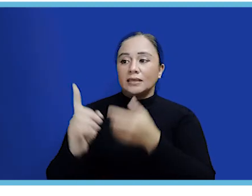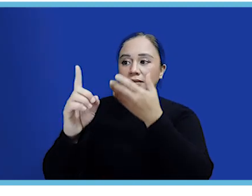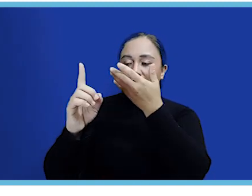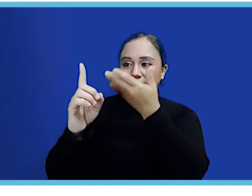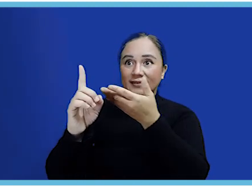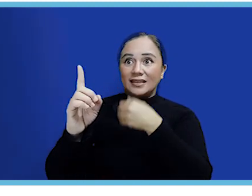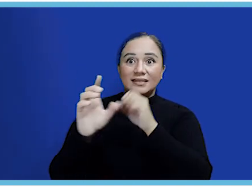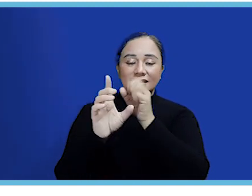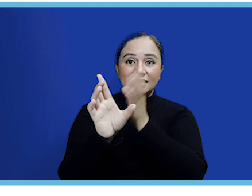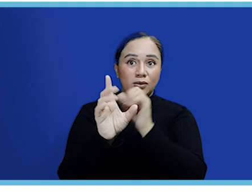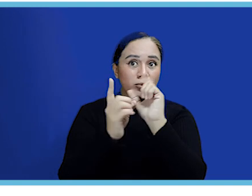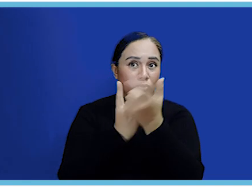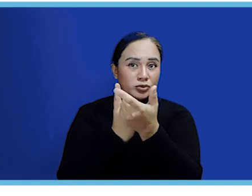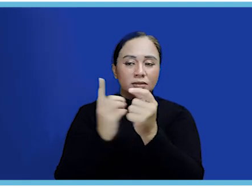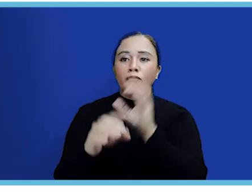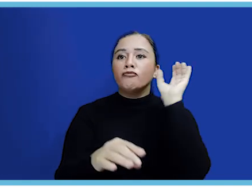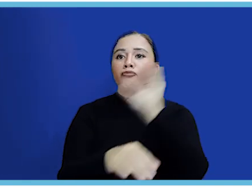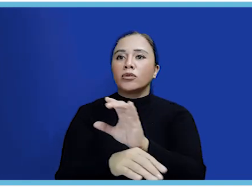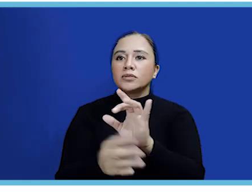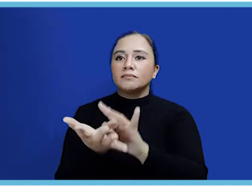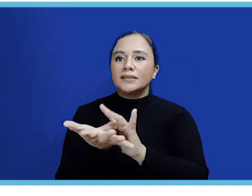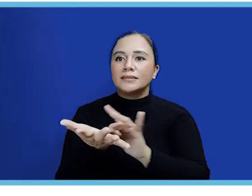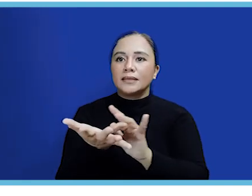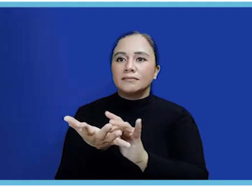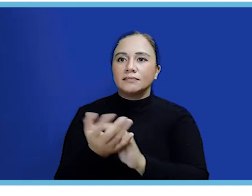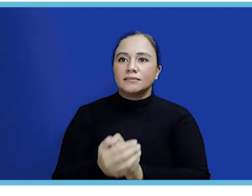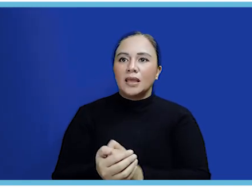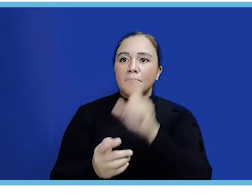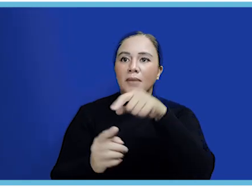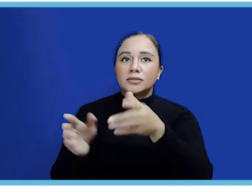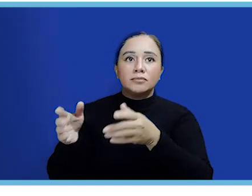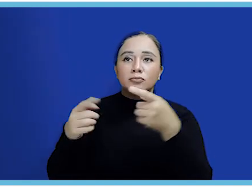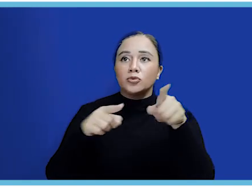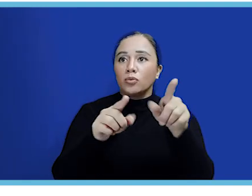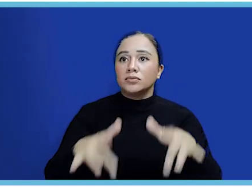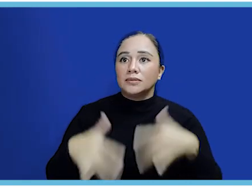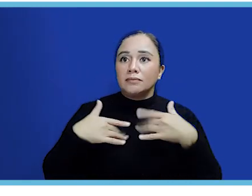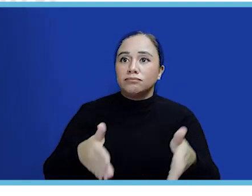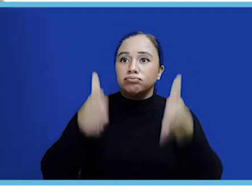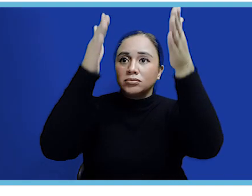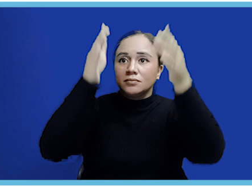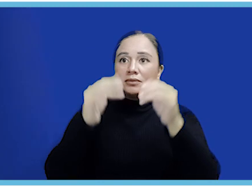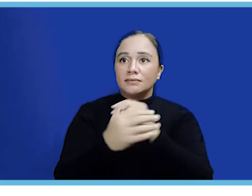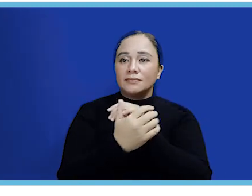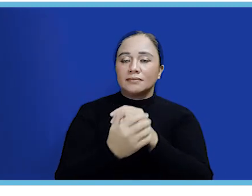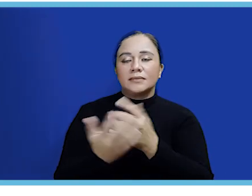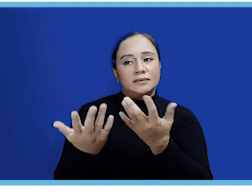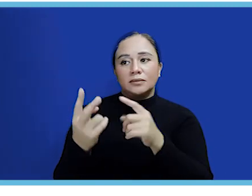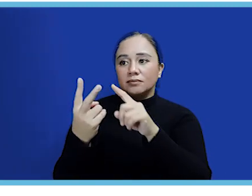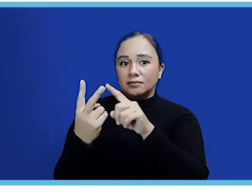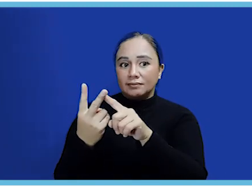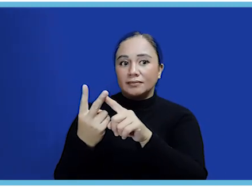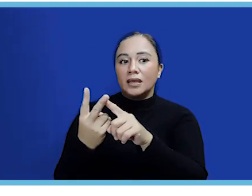1. Persons with psychosocial disability are forced to take medications and be institutionalized. 2.